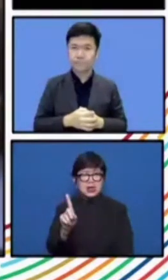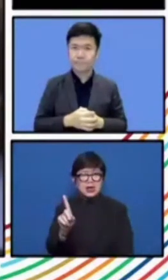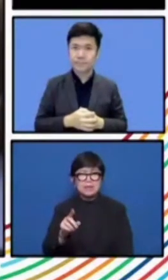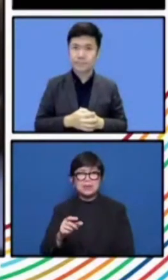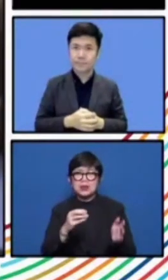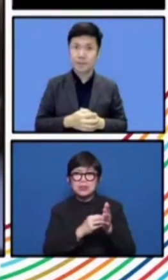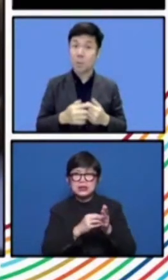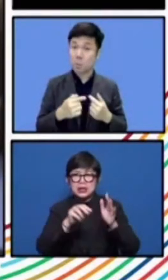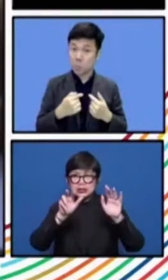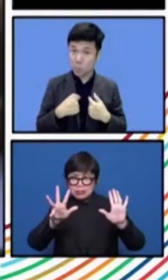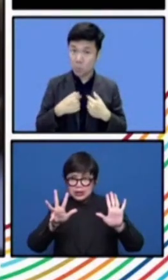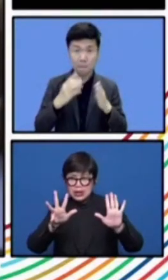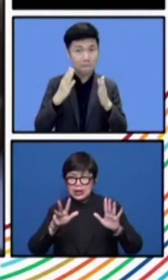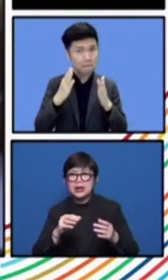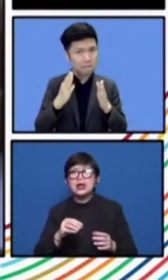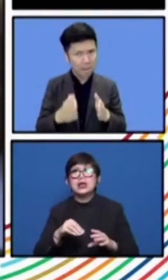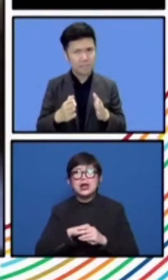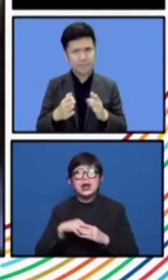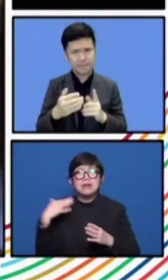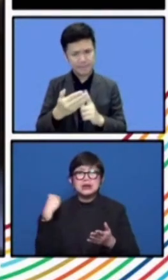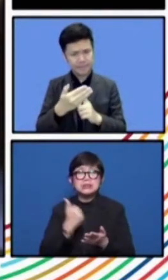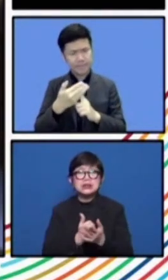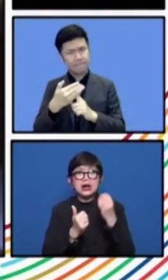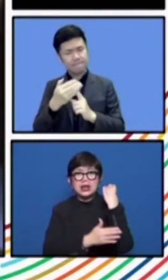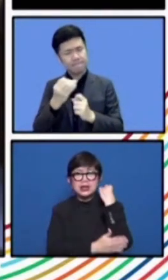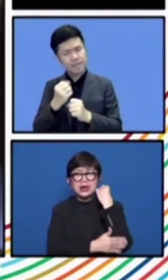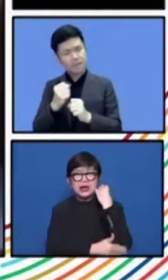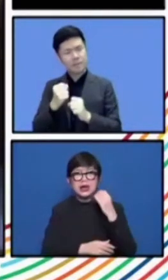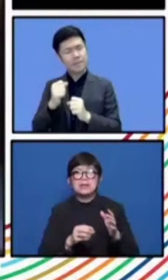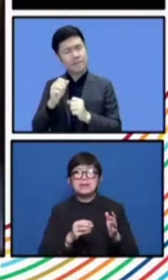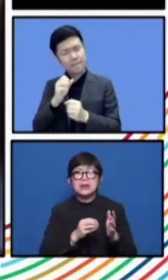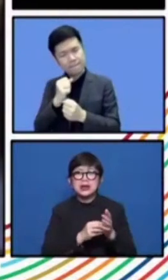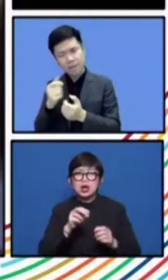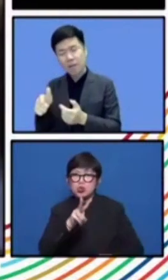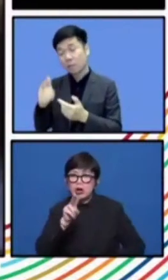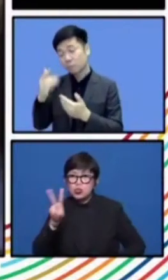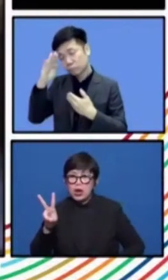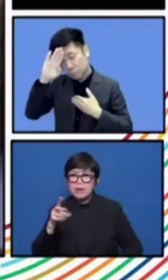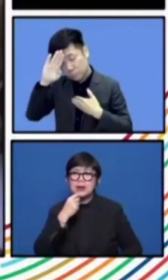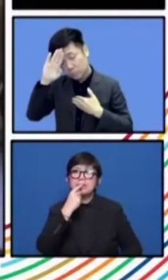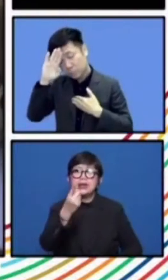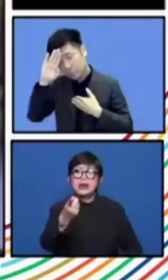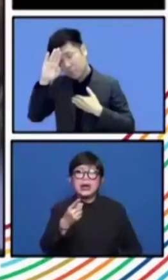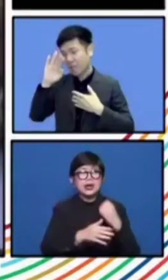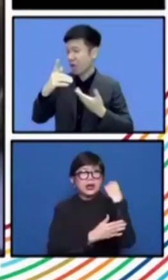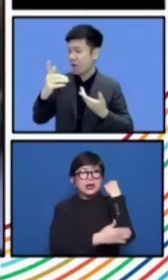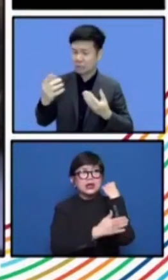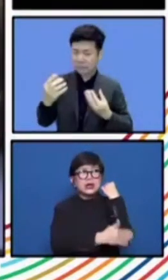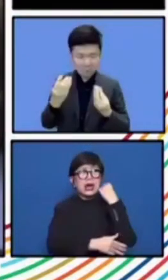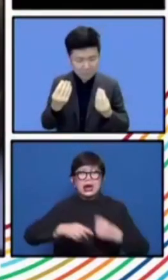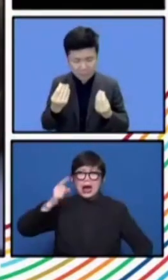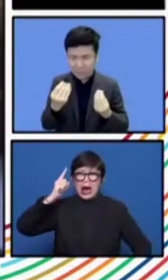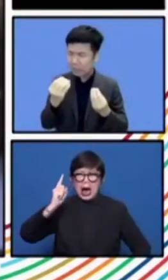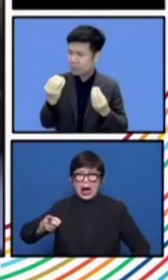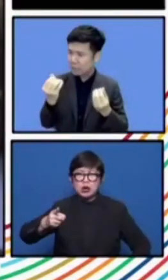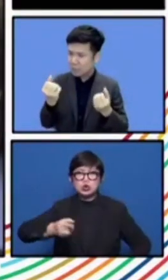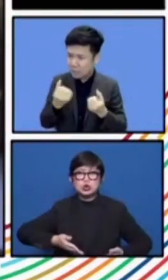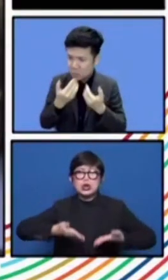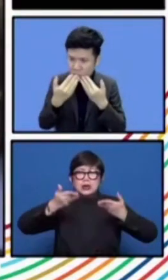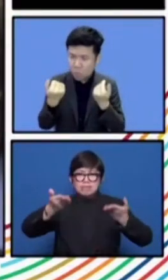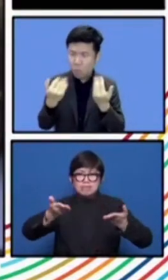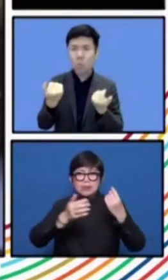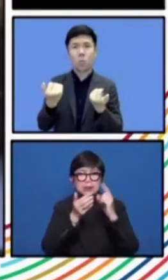Endeavor to provide security in the events of sickness disability or lack of integrate means of livelihood for reasons